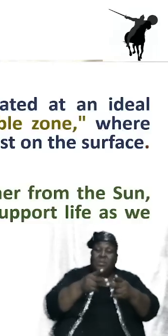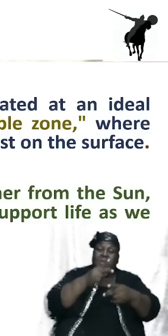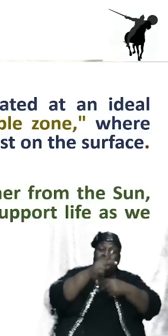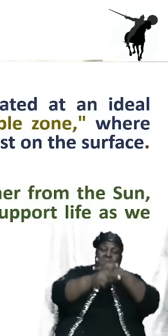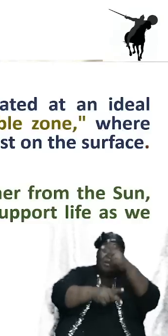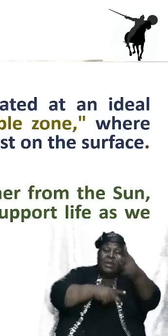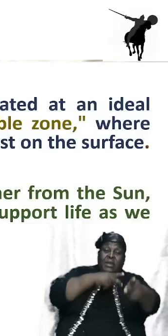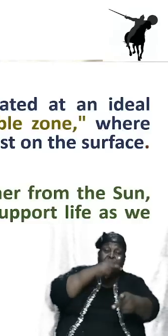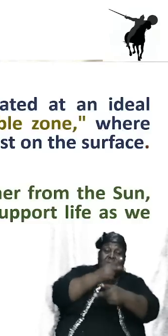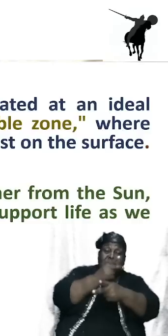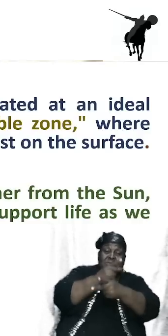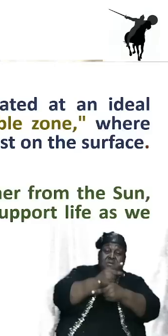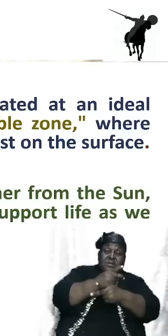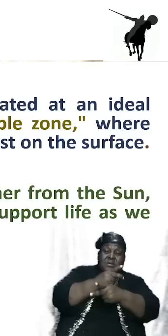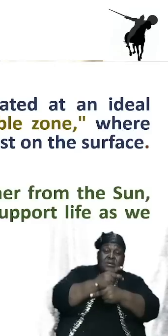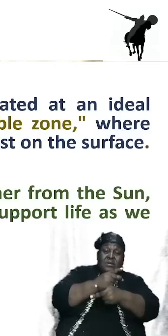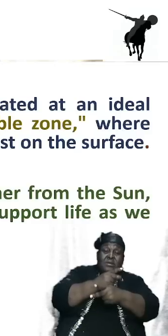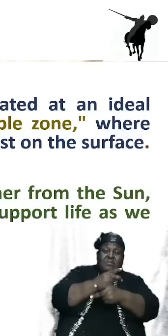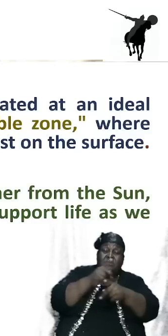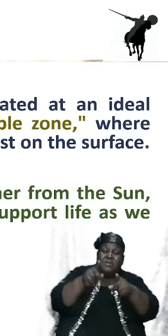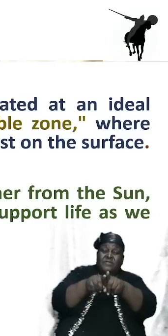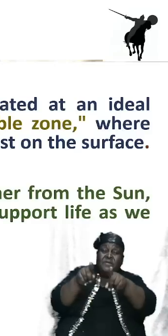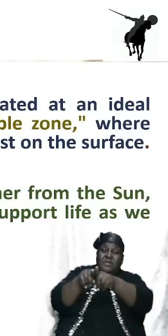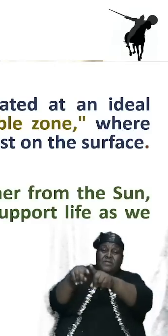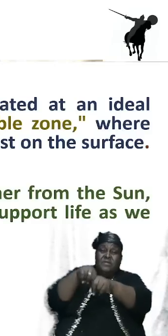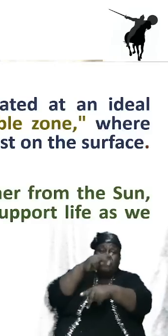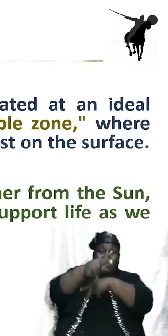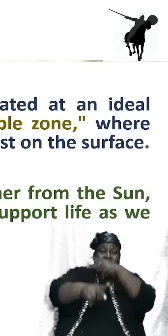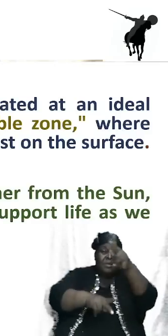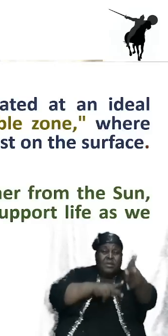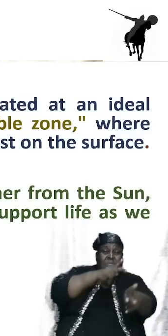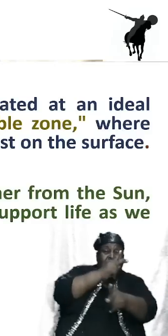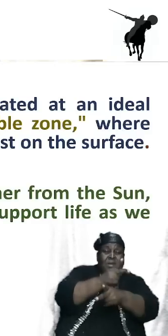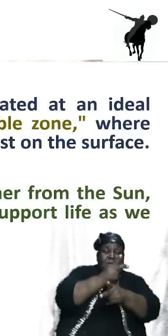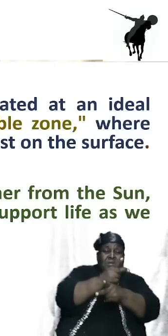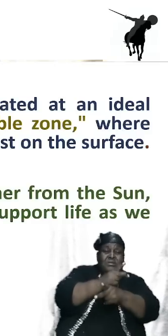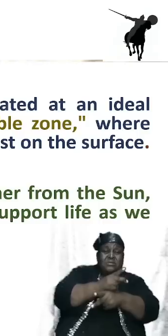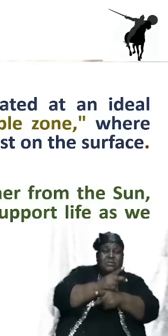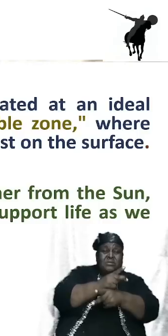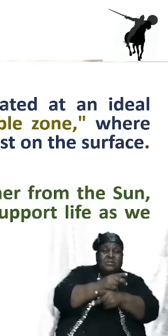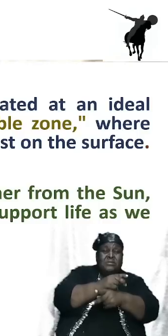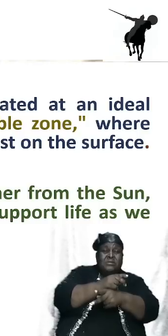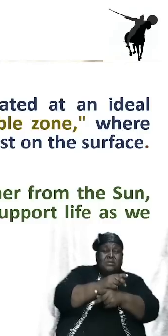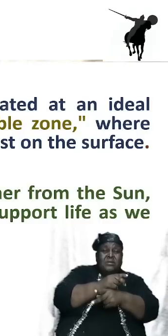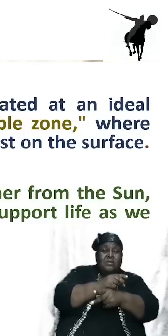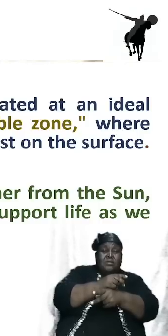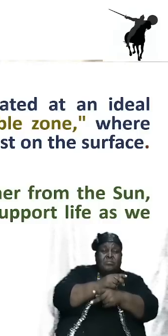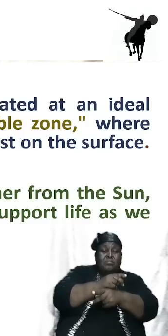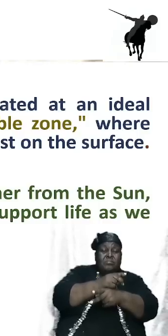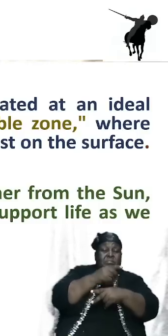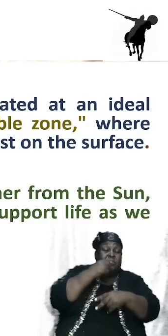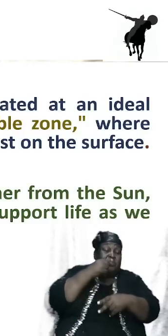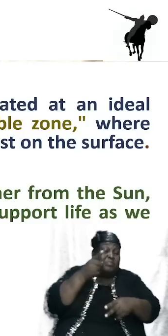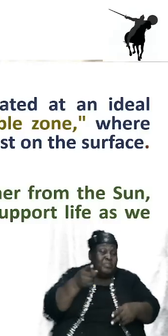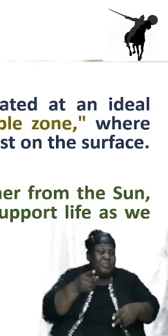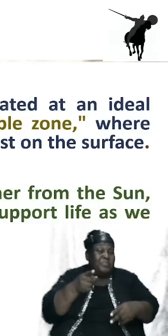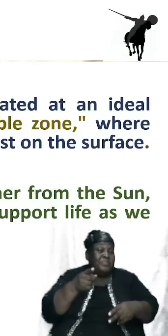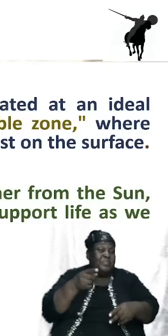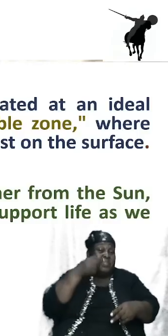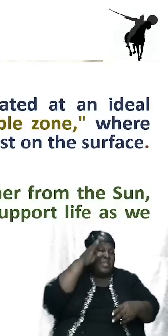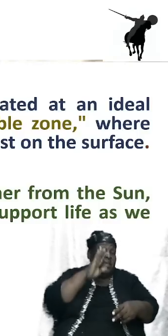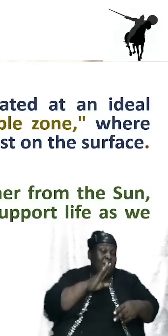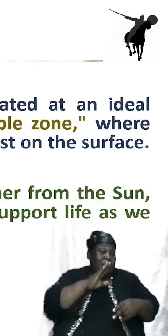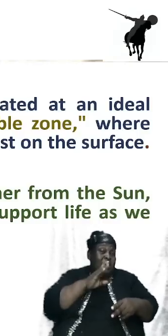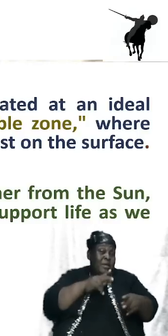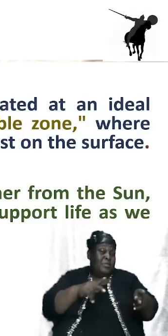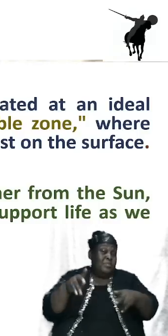it. You have Mars, you have Jupiter, you have Saturn, you have whatever, whatever. All of these other planets that exist. And you tell me that God put us on